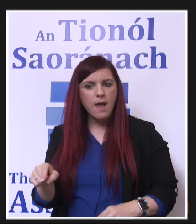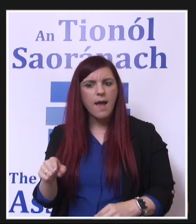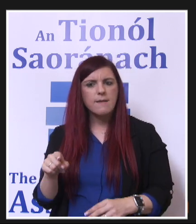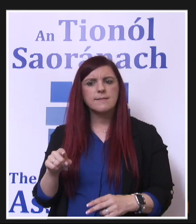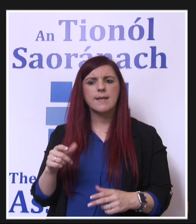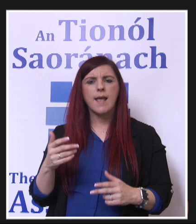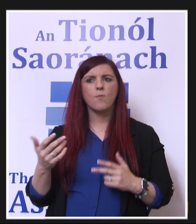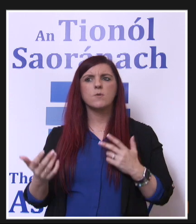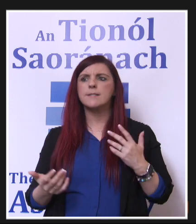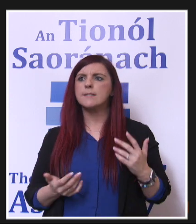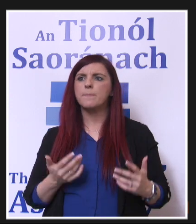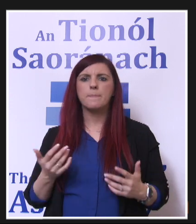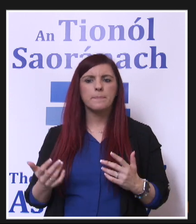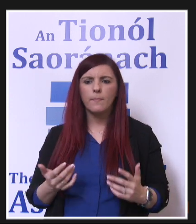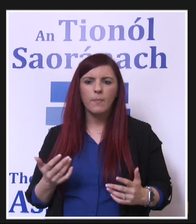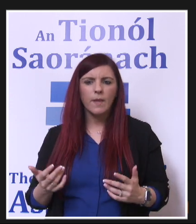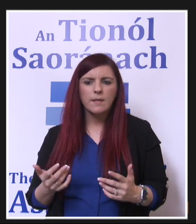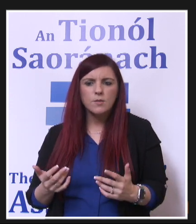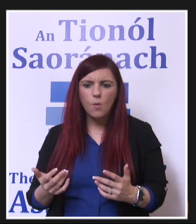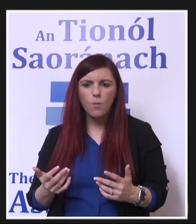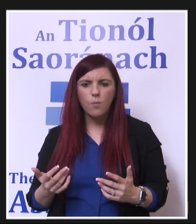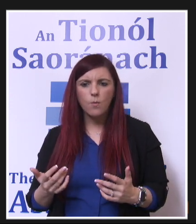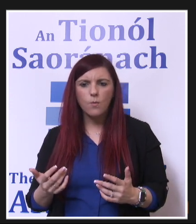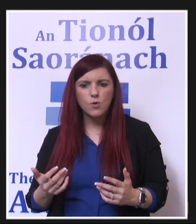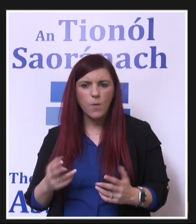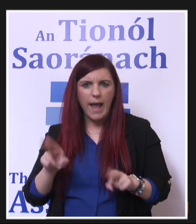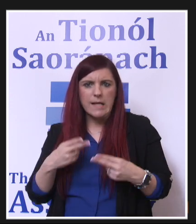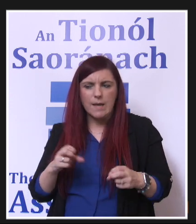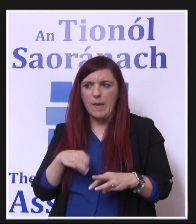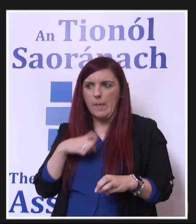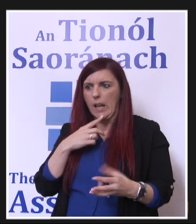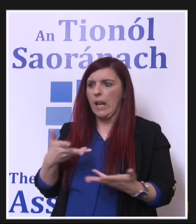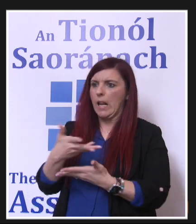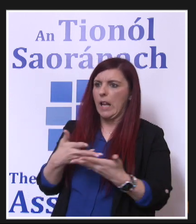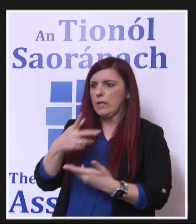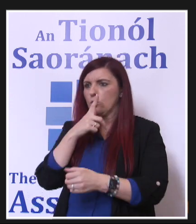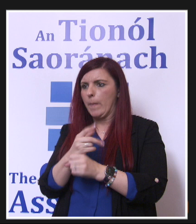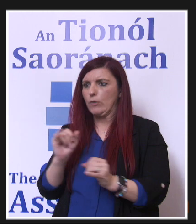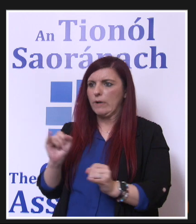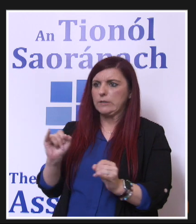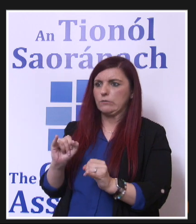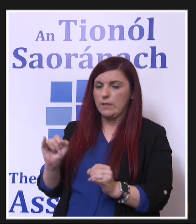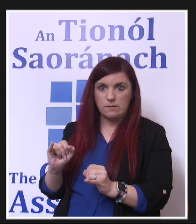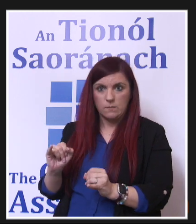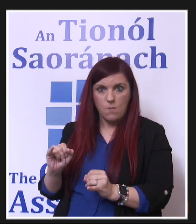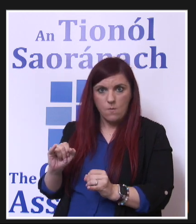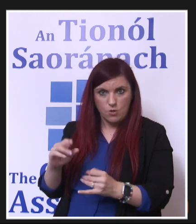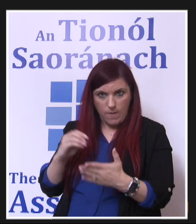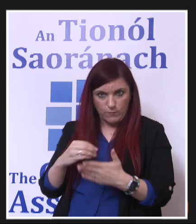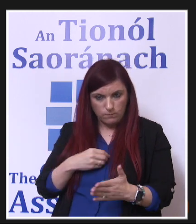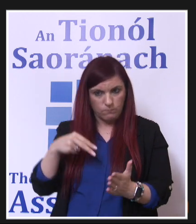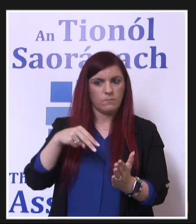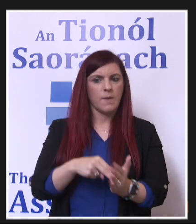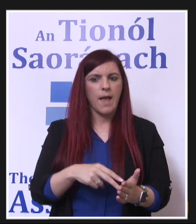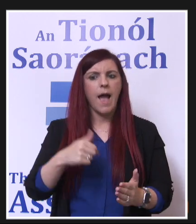And you cannot have people sitting around discussing crises. I was acting mayor during the blizzard